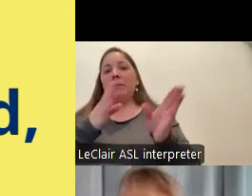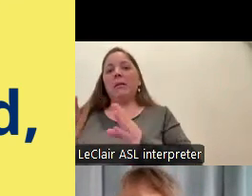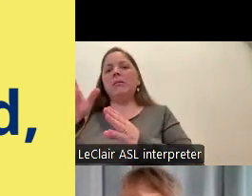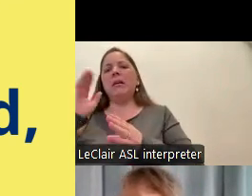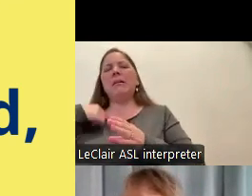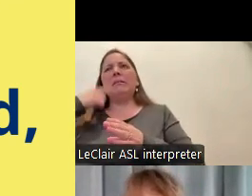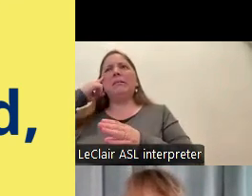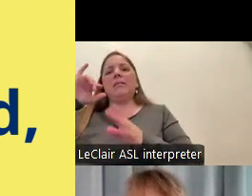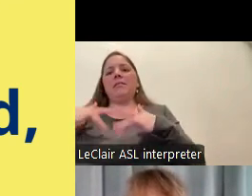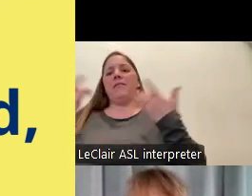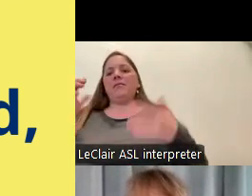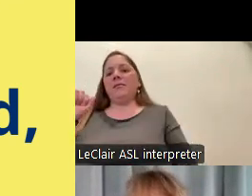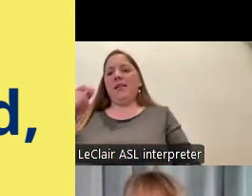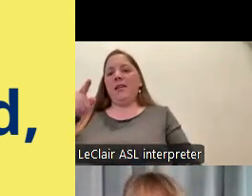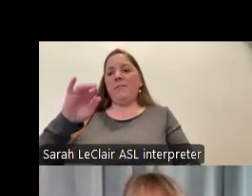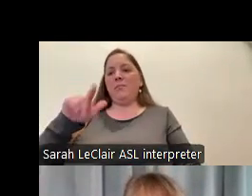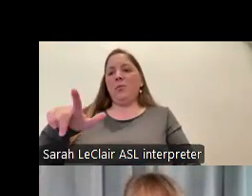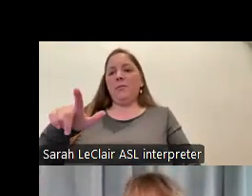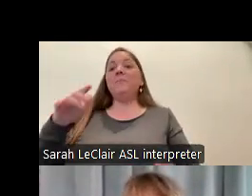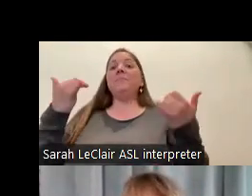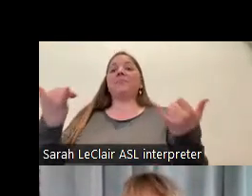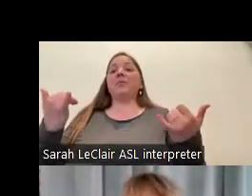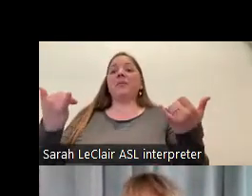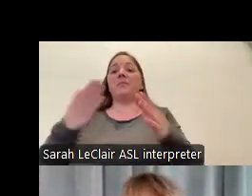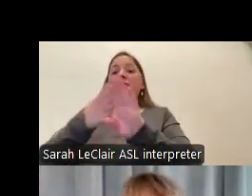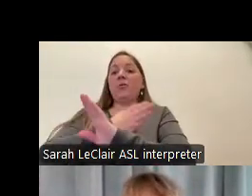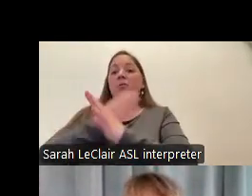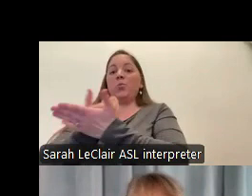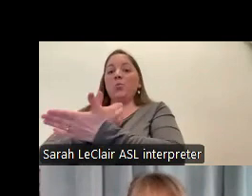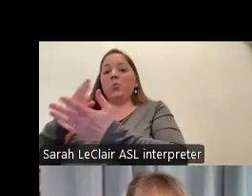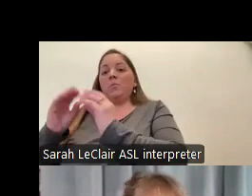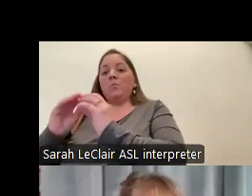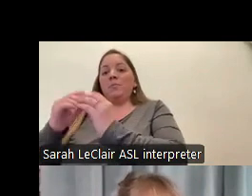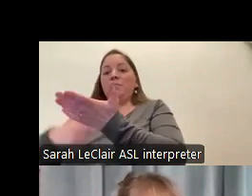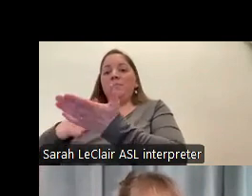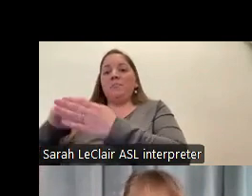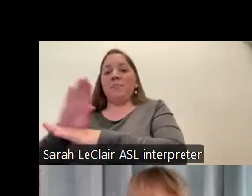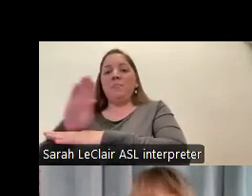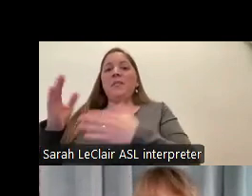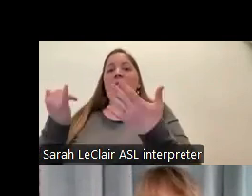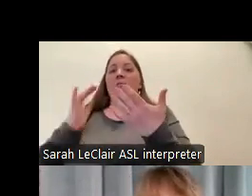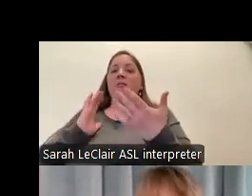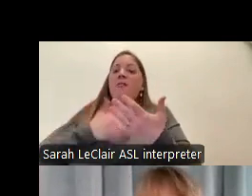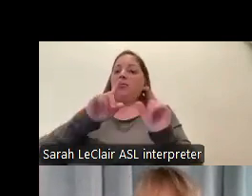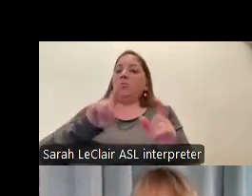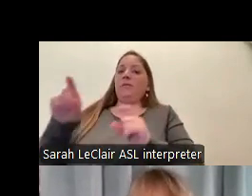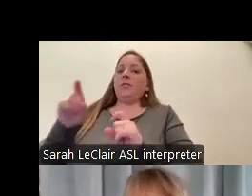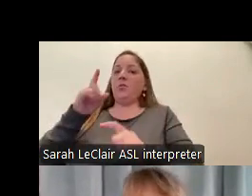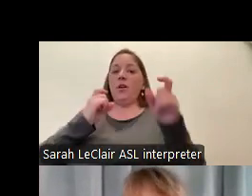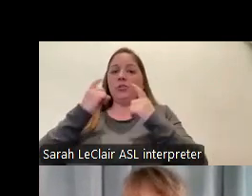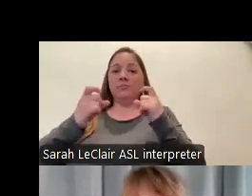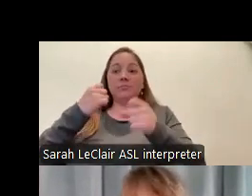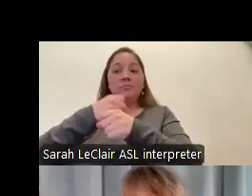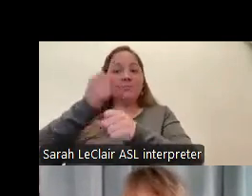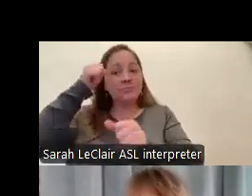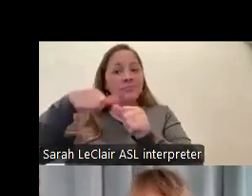April. Before we get to new business, it's time for our trivia question. Get ready. This is multiple choice, and it's